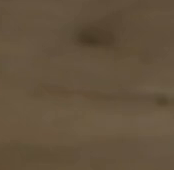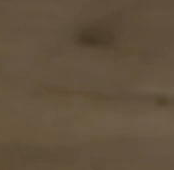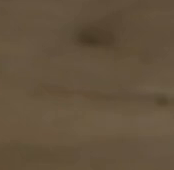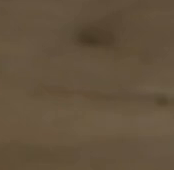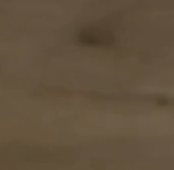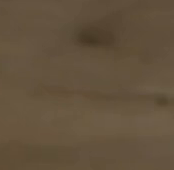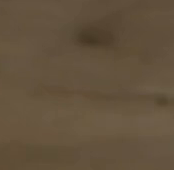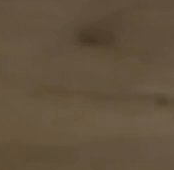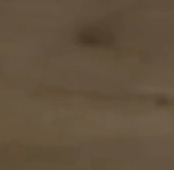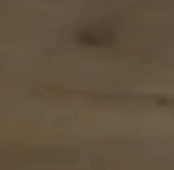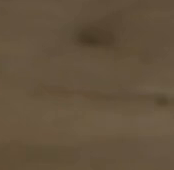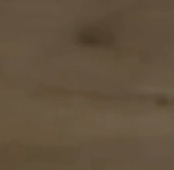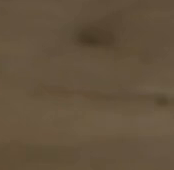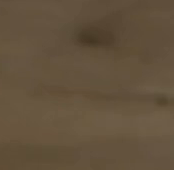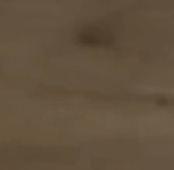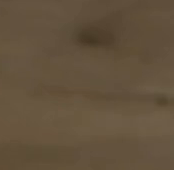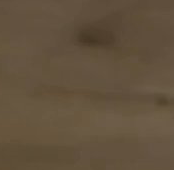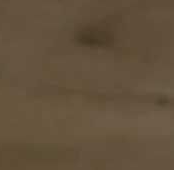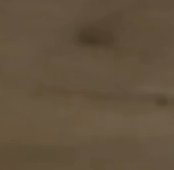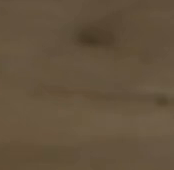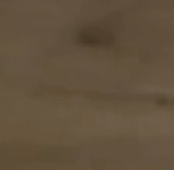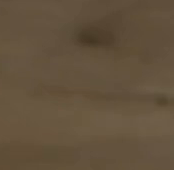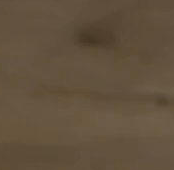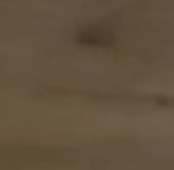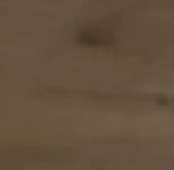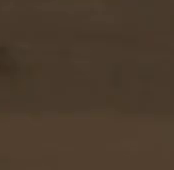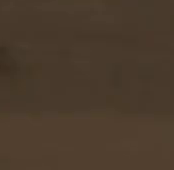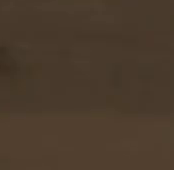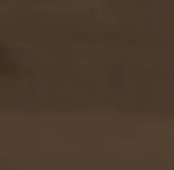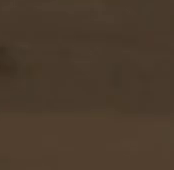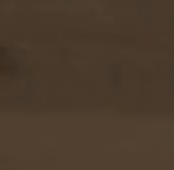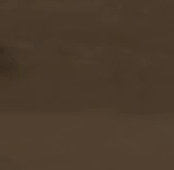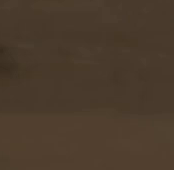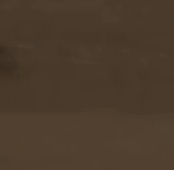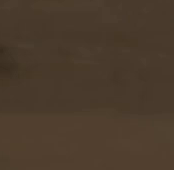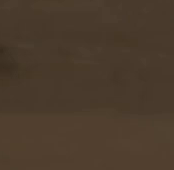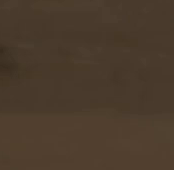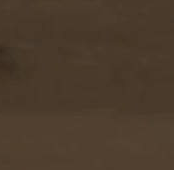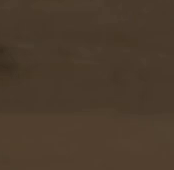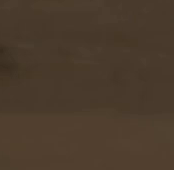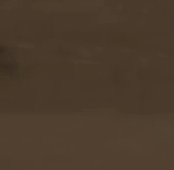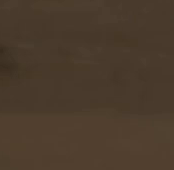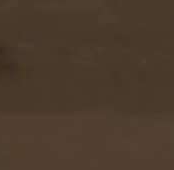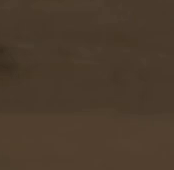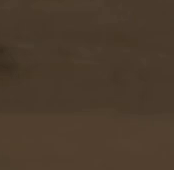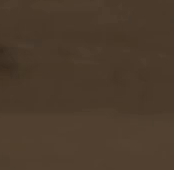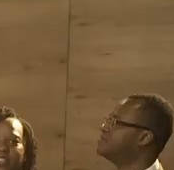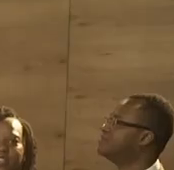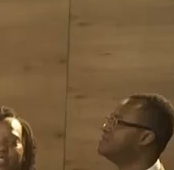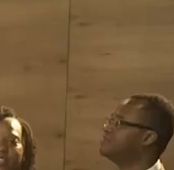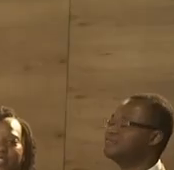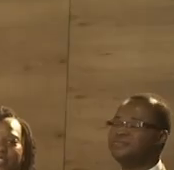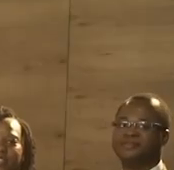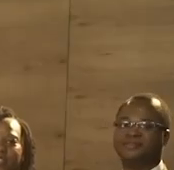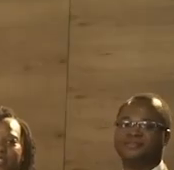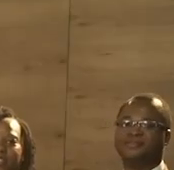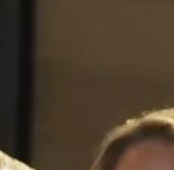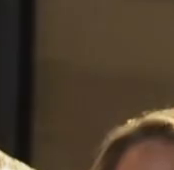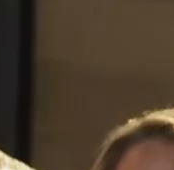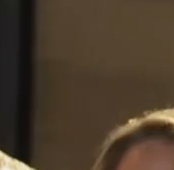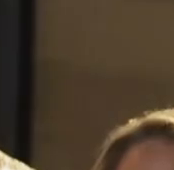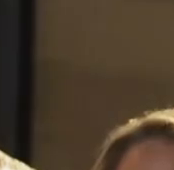We're Eric and Alexis Love, and we're from New Testament Christian Church. We are Michael and Courtney Lovett with The Life Community